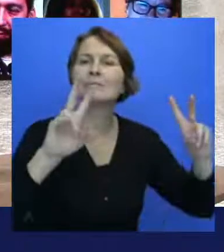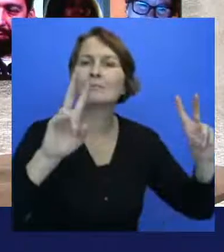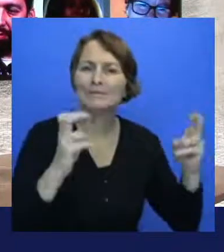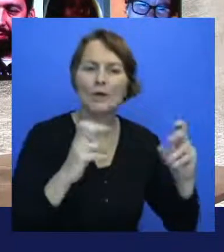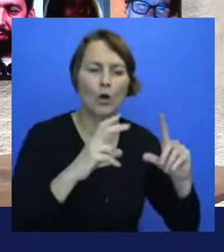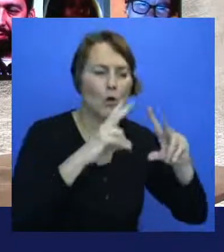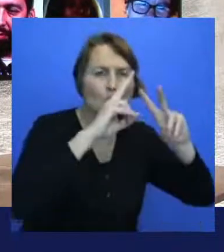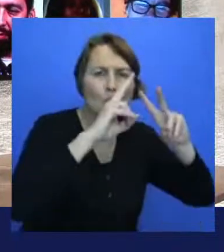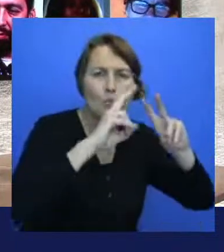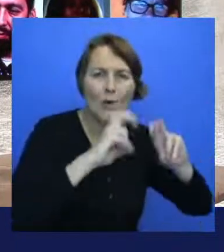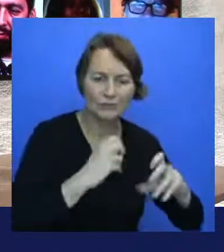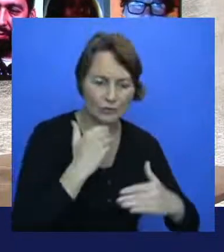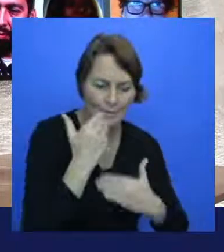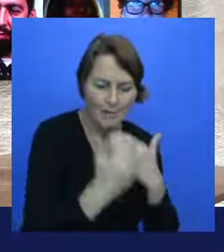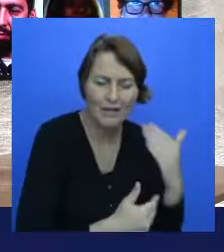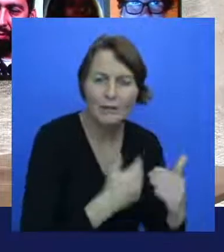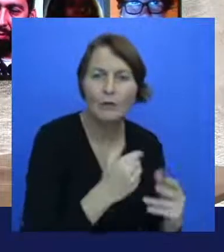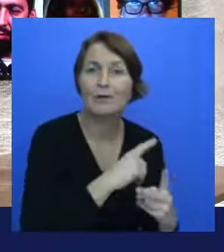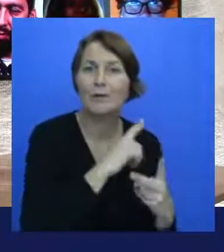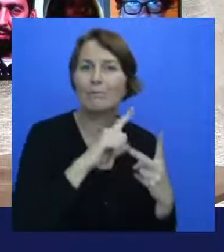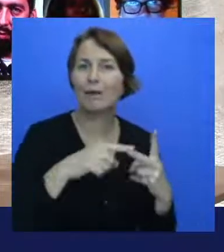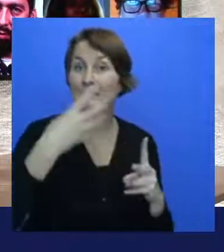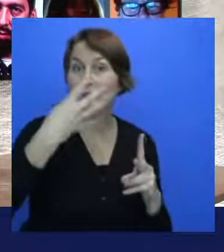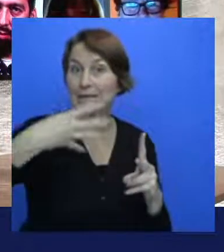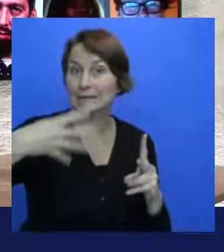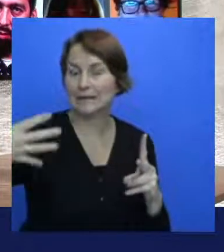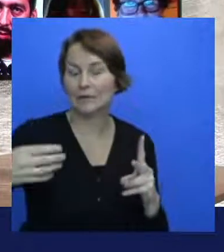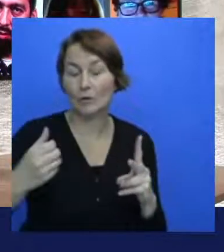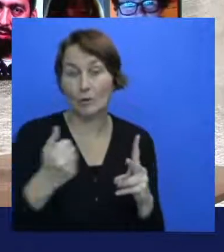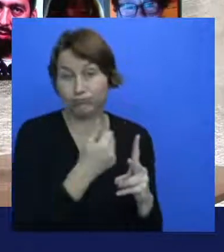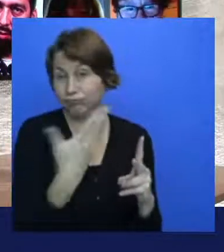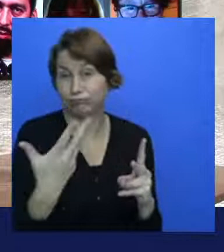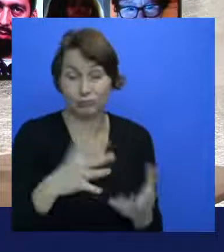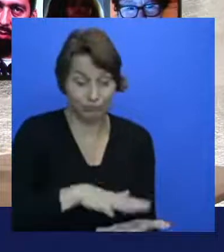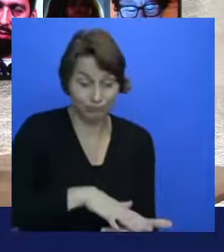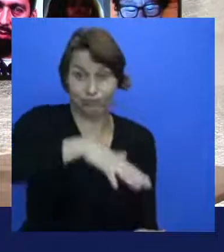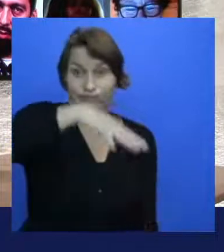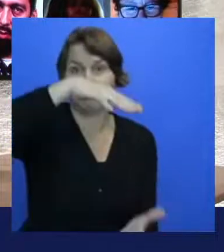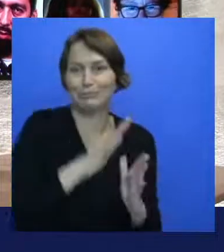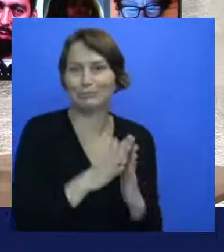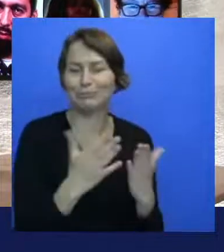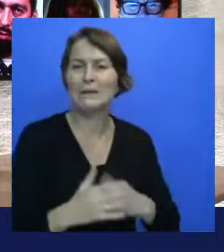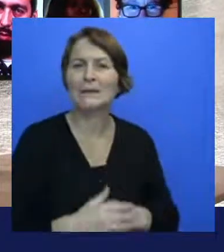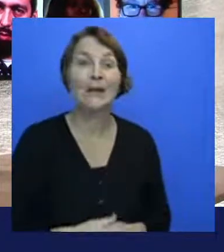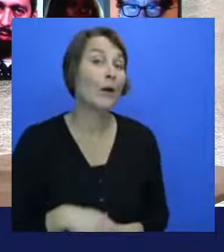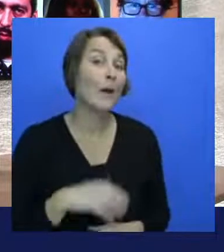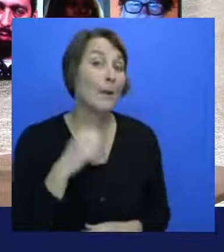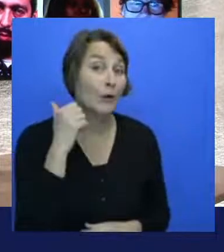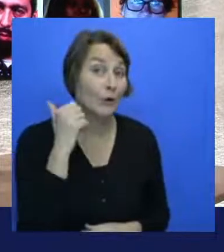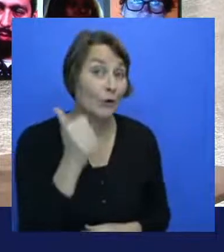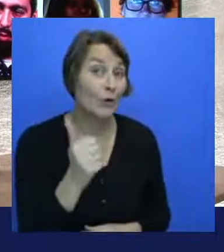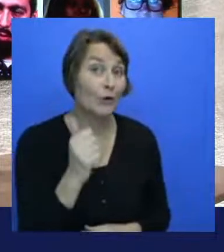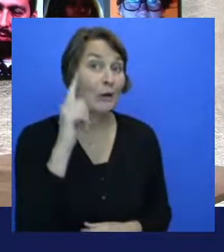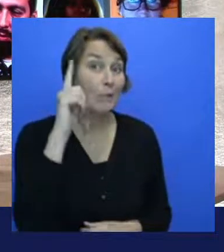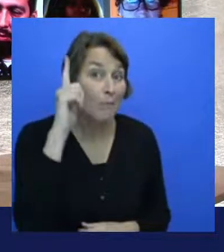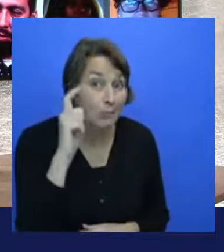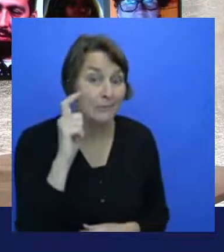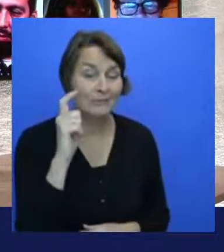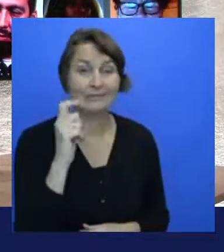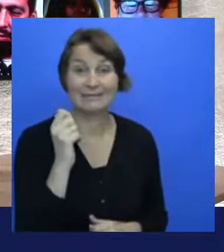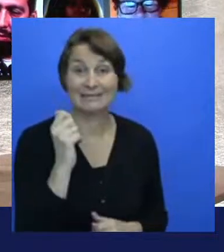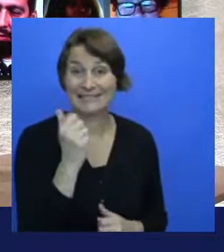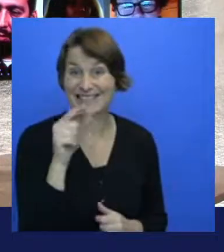there. And let's say a starter course or a really good course, it's not specifically for starters. I think everyone who wants to start with